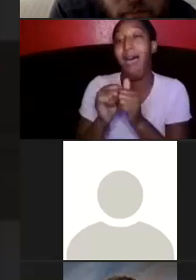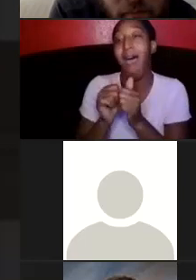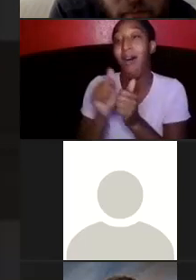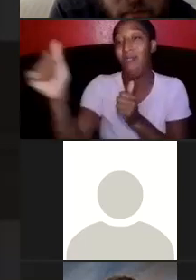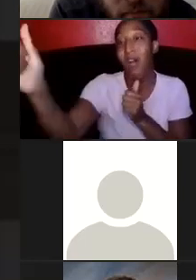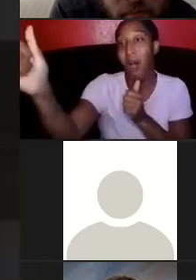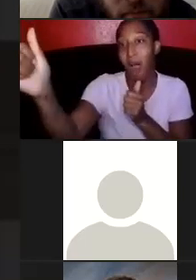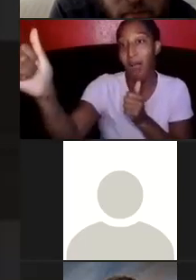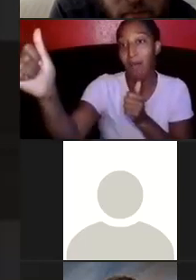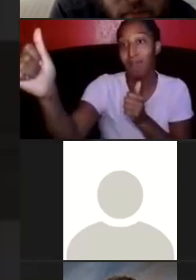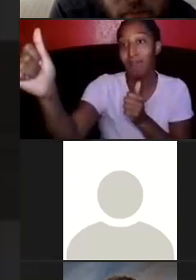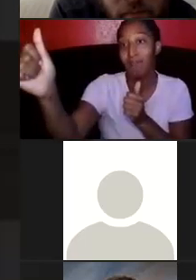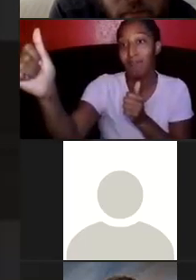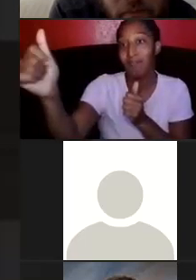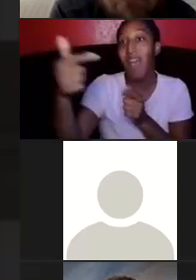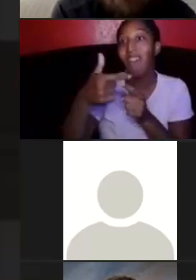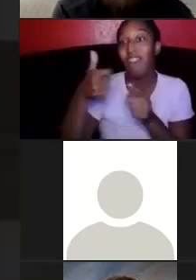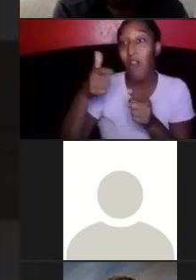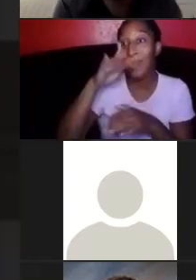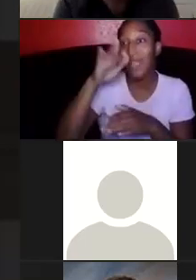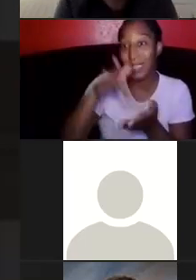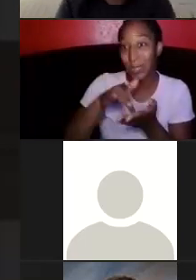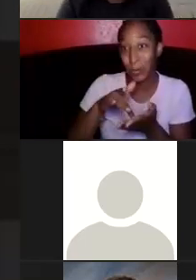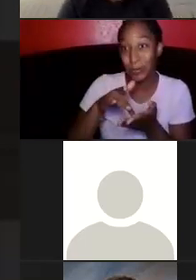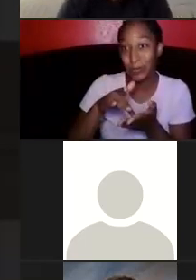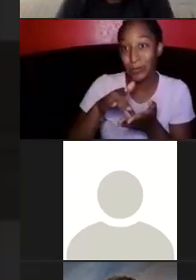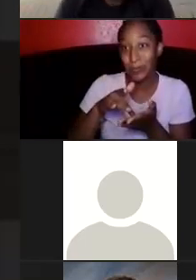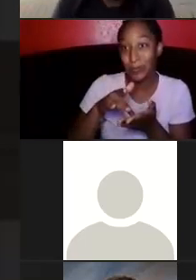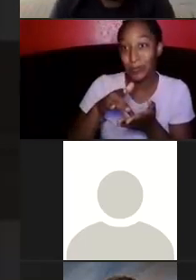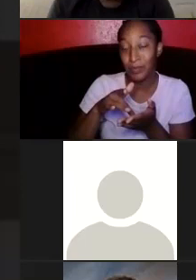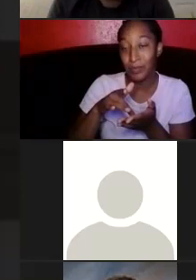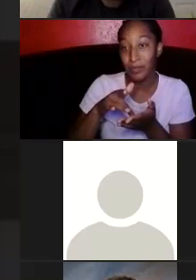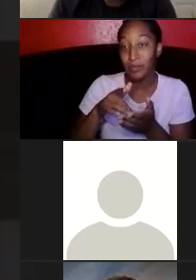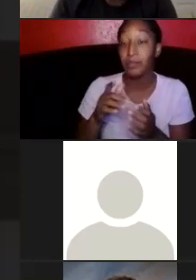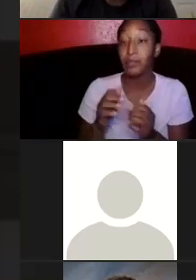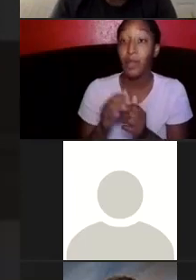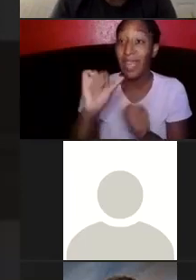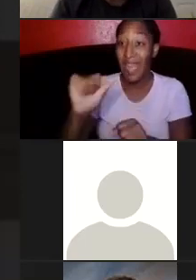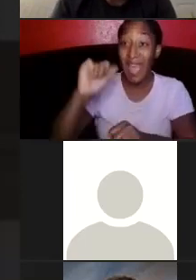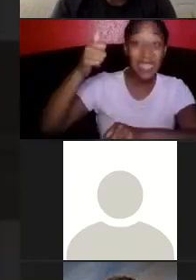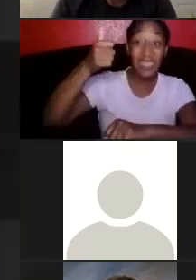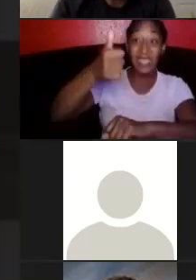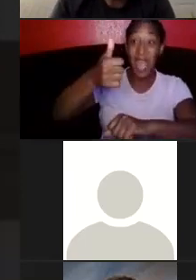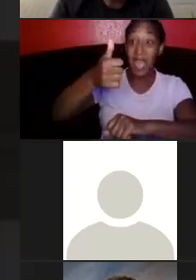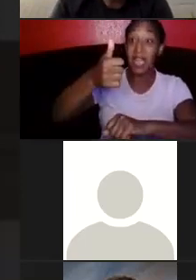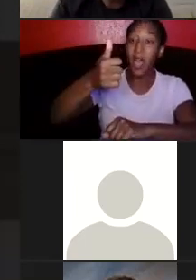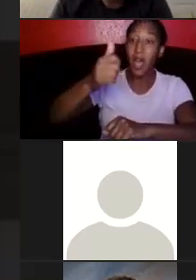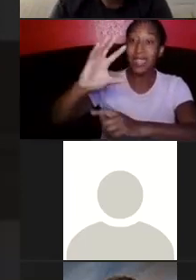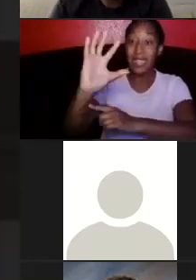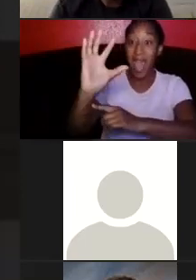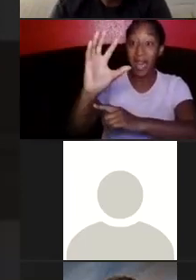Okay, so that's pretty powerful. We can put up a satellite of any mass out